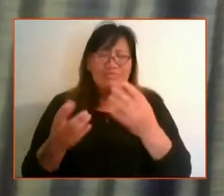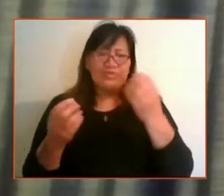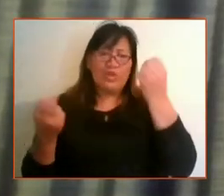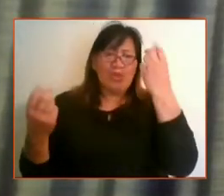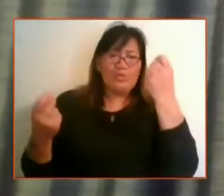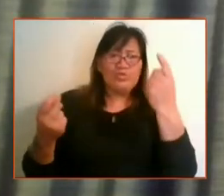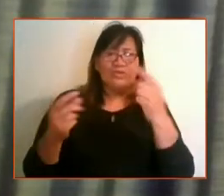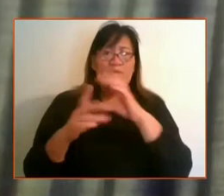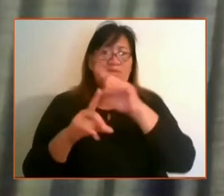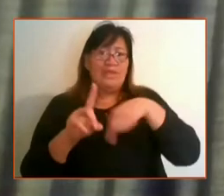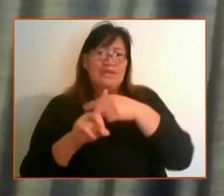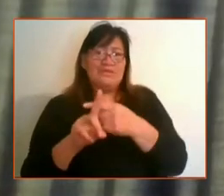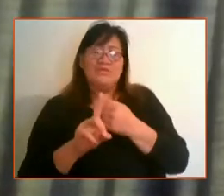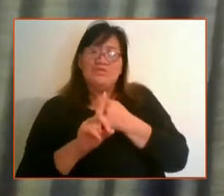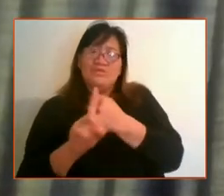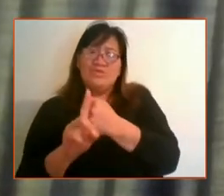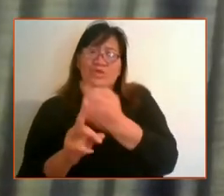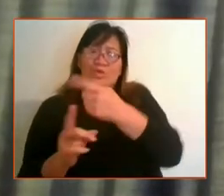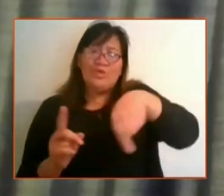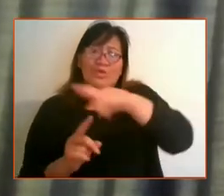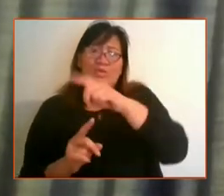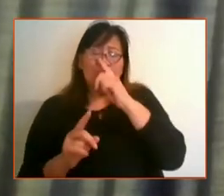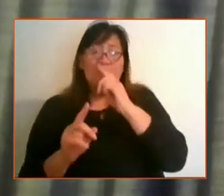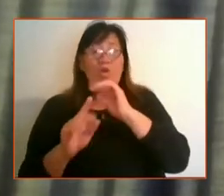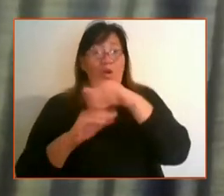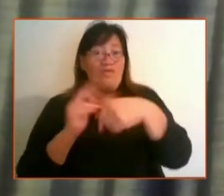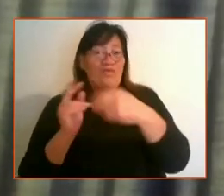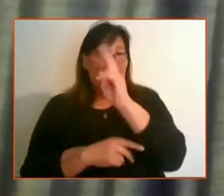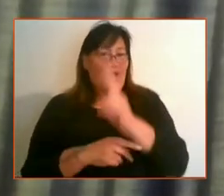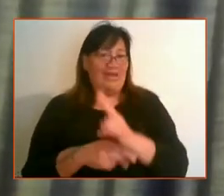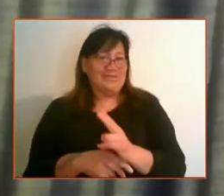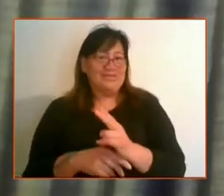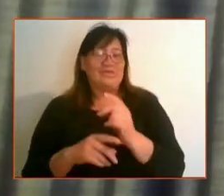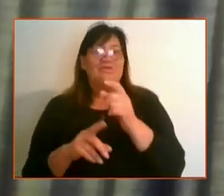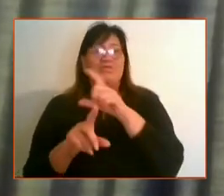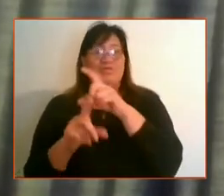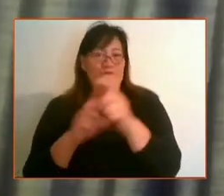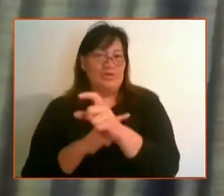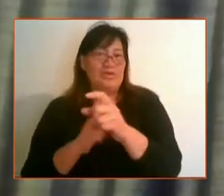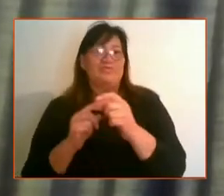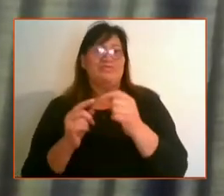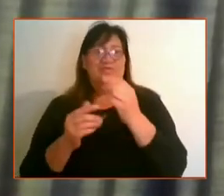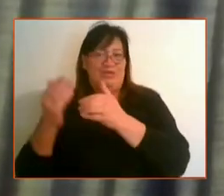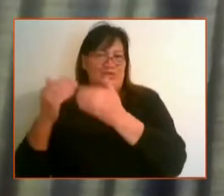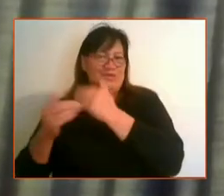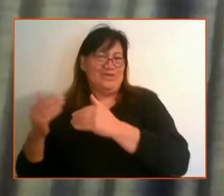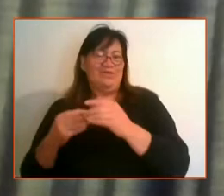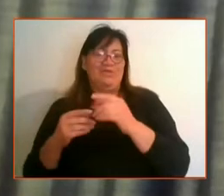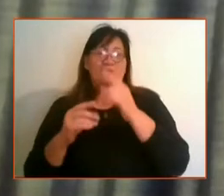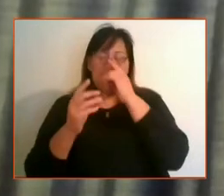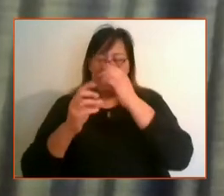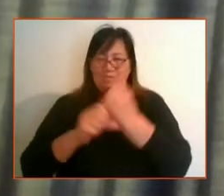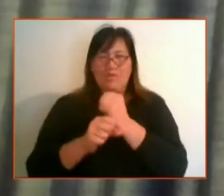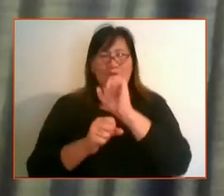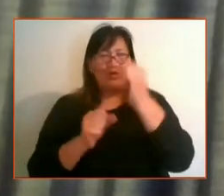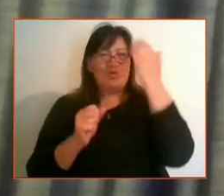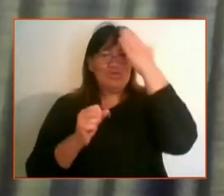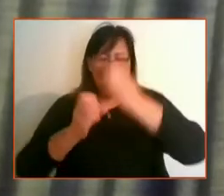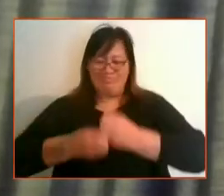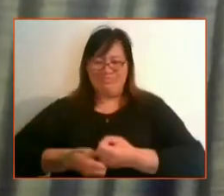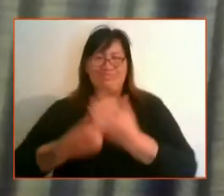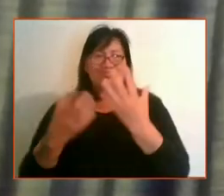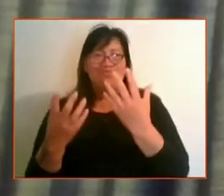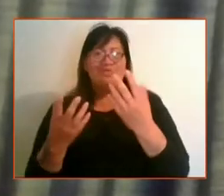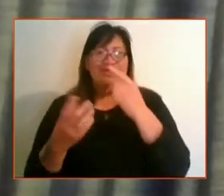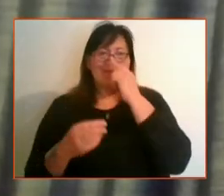whakatau toko i a koutou nā tohuna mahi toi, mahi auha tanga, ki te whakatūtuki i a koutou awata. Nā me ki tā